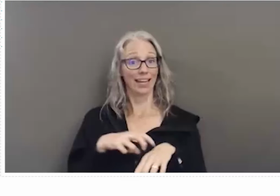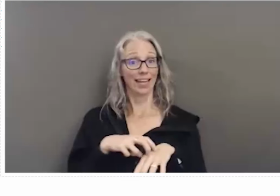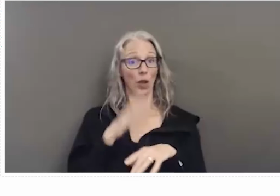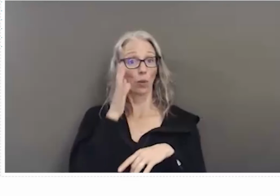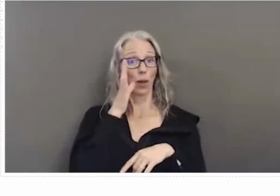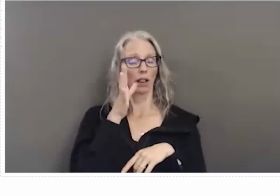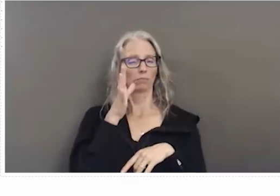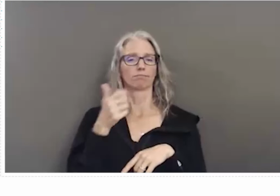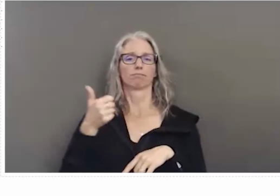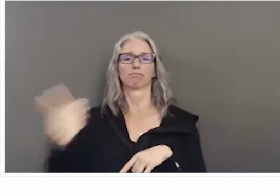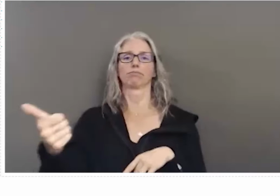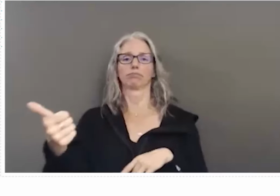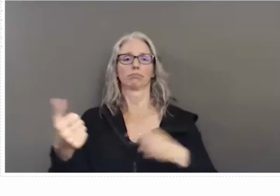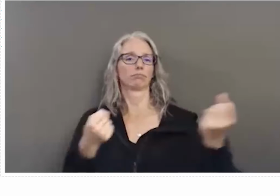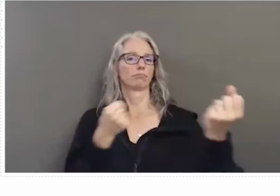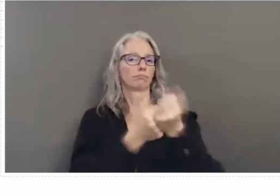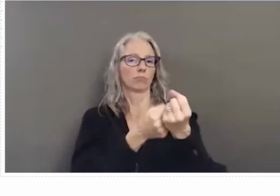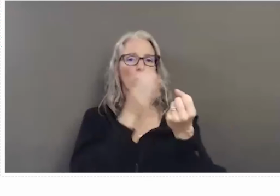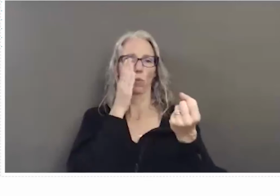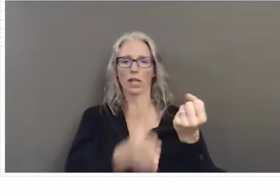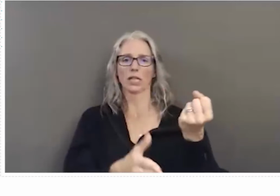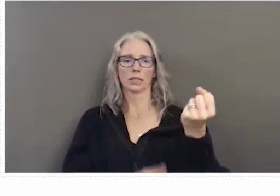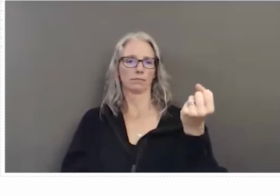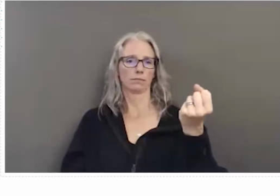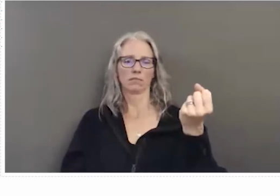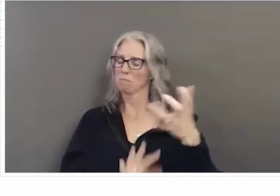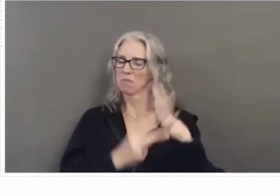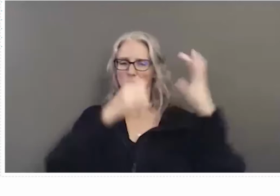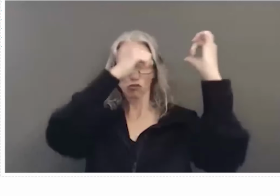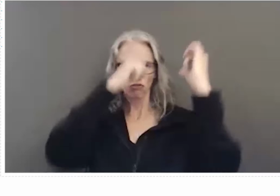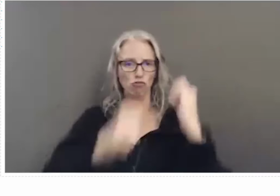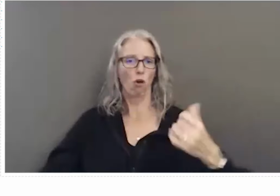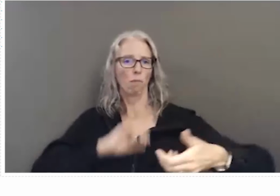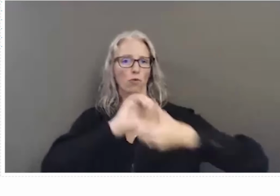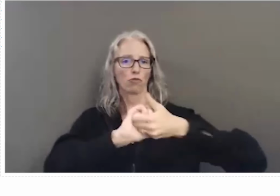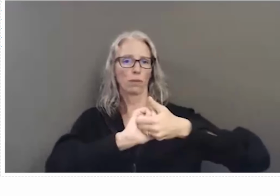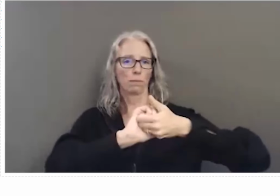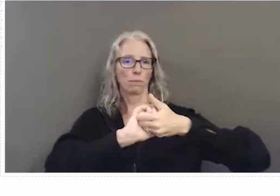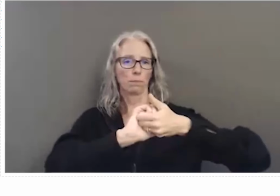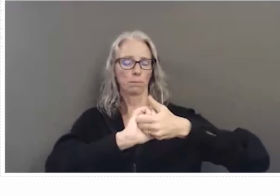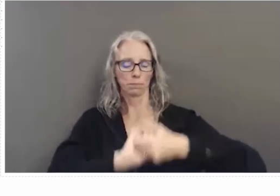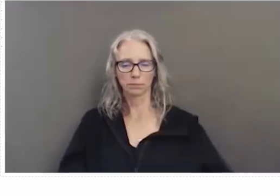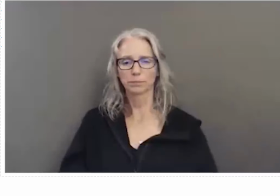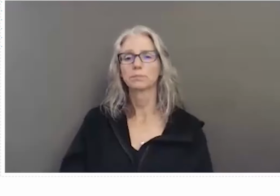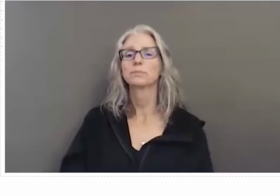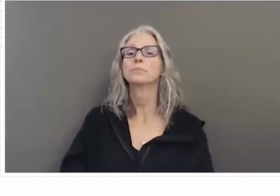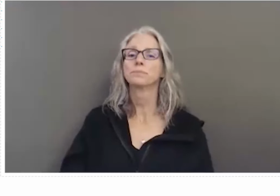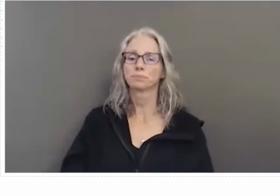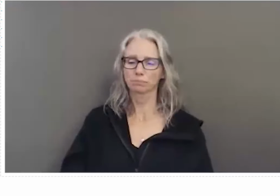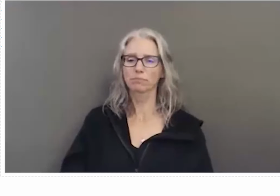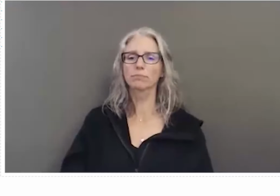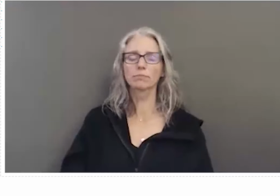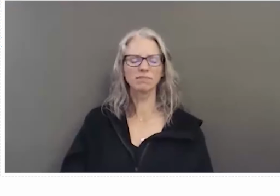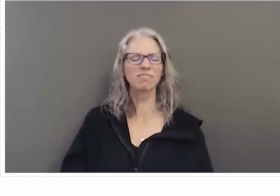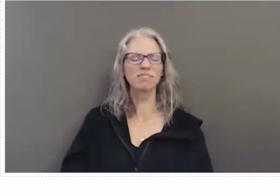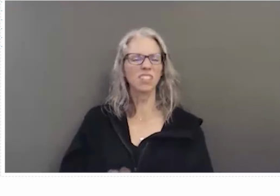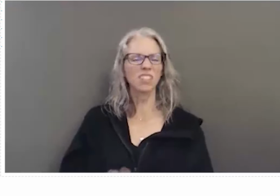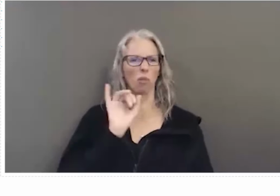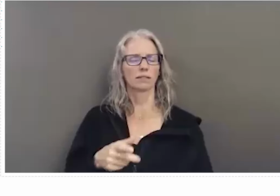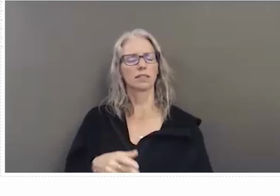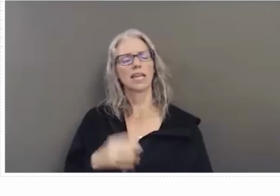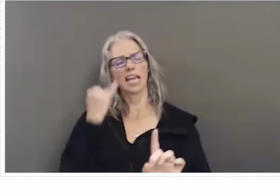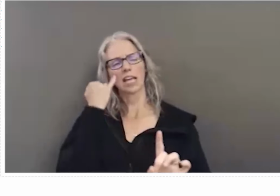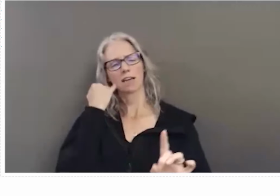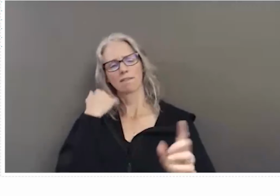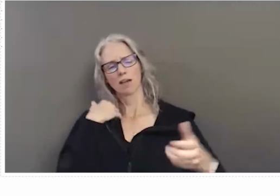for them, it's actually a strong focus. And so the question again here is, what can this arts or cultural organization can do in terms